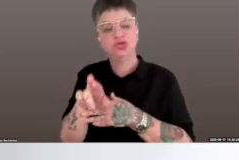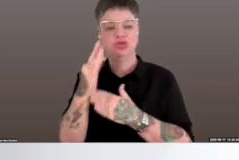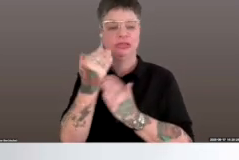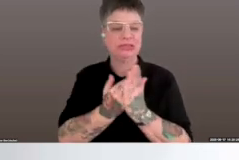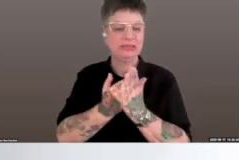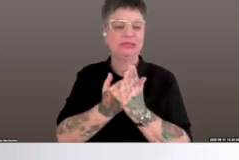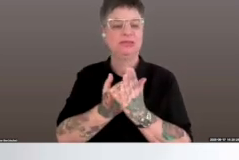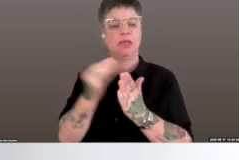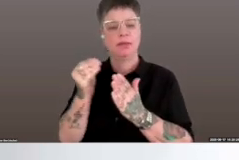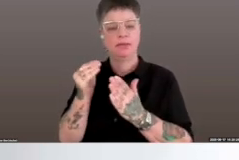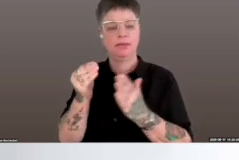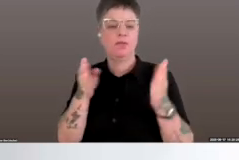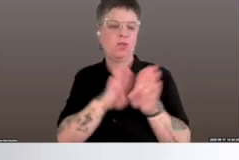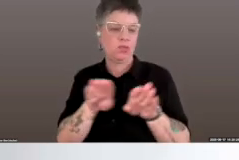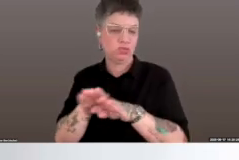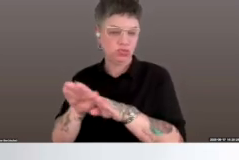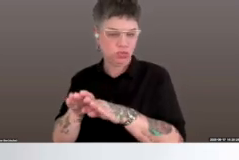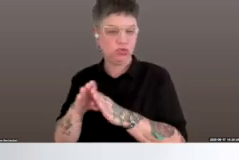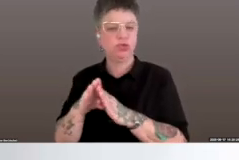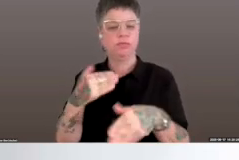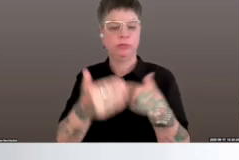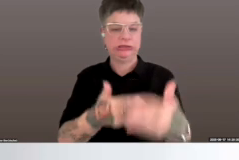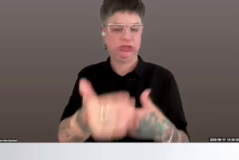procedures. Next slide, please.